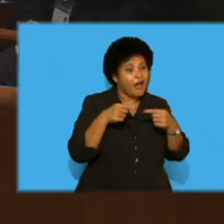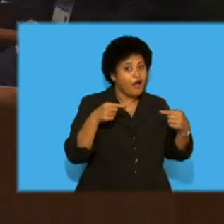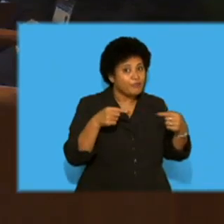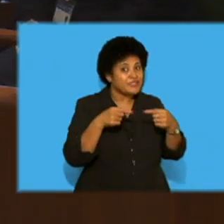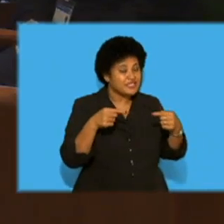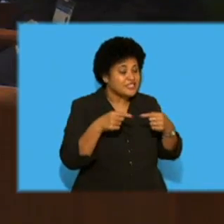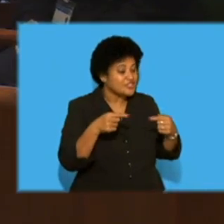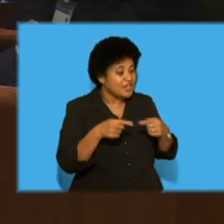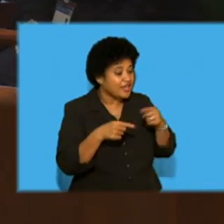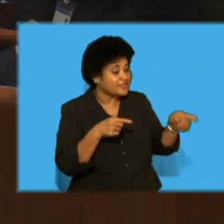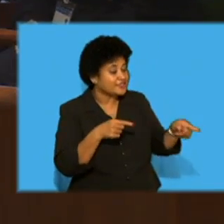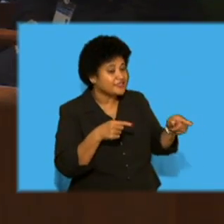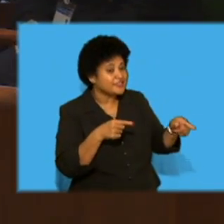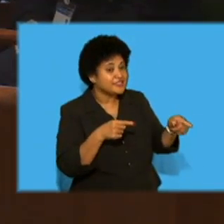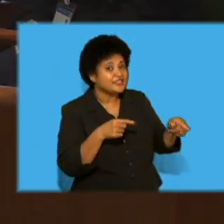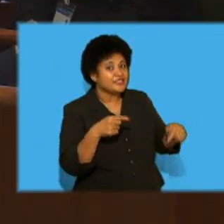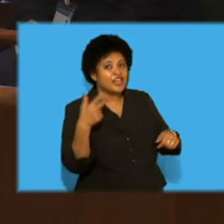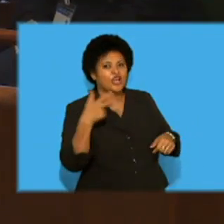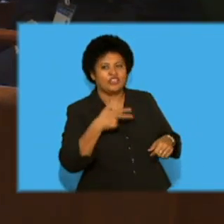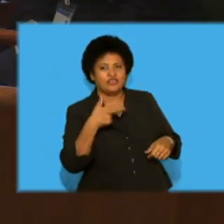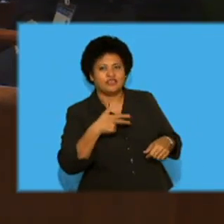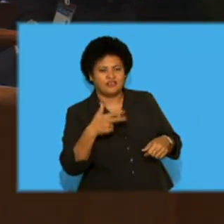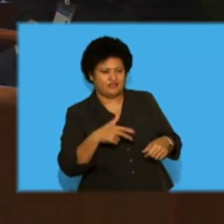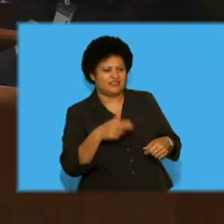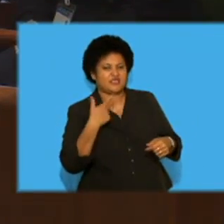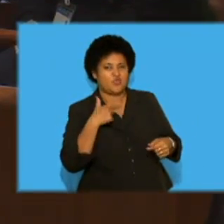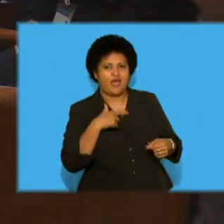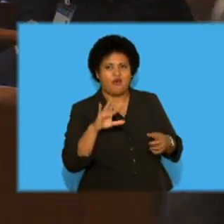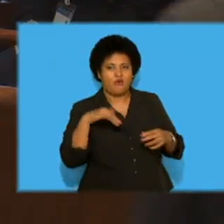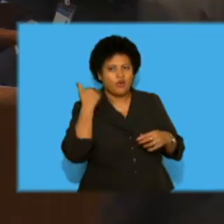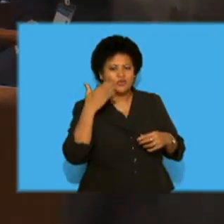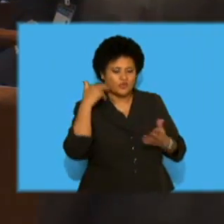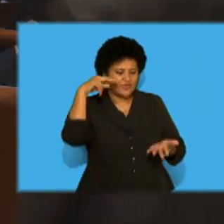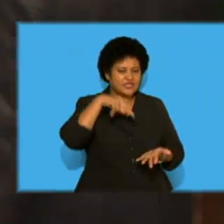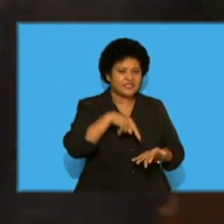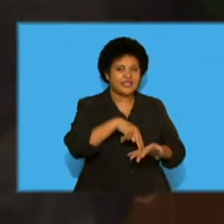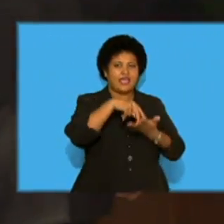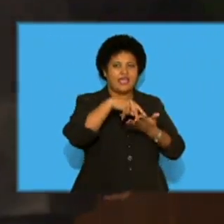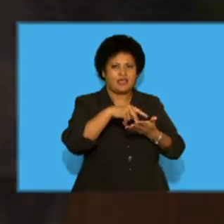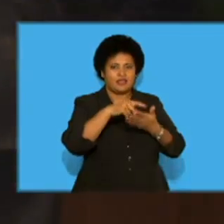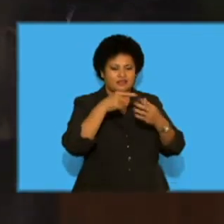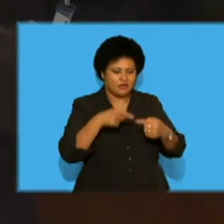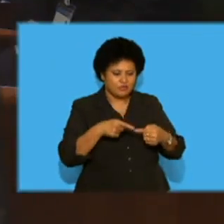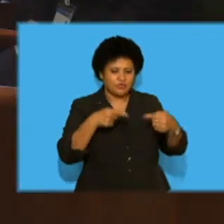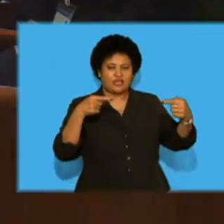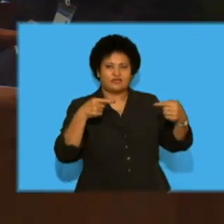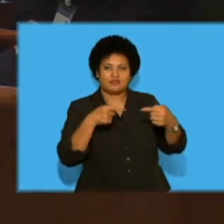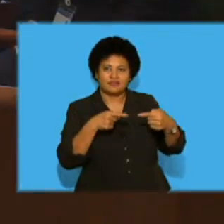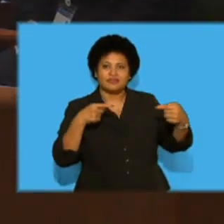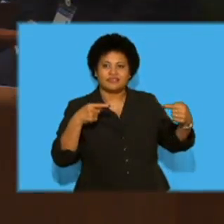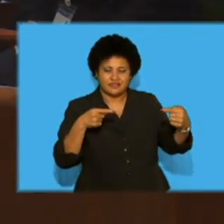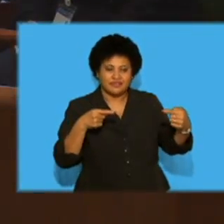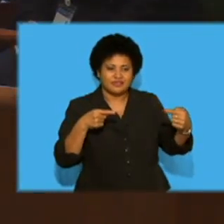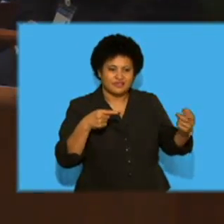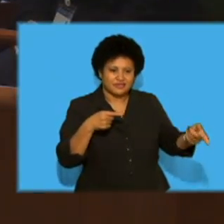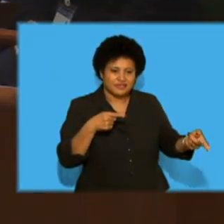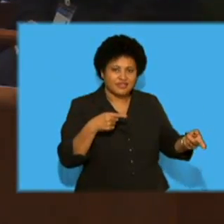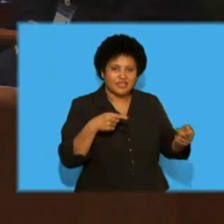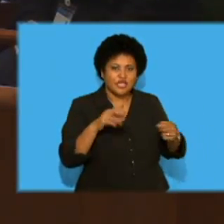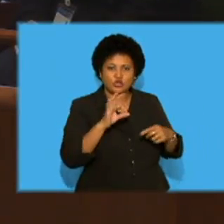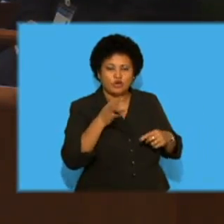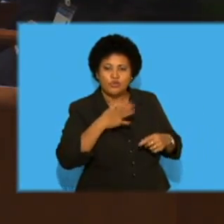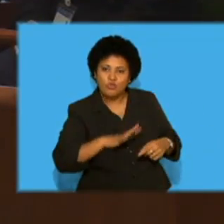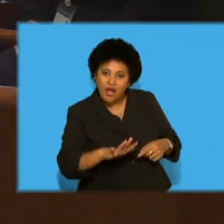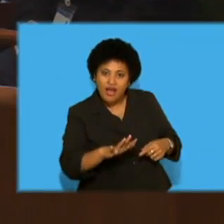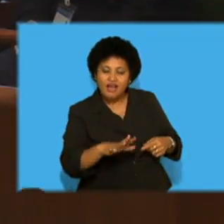the Honourable Leader for NFP stands up to object to it again. Because he does not want this elucidated in the public space. He does not want